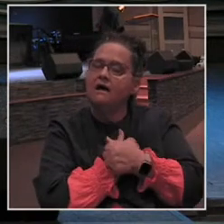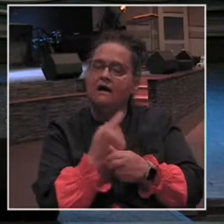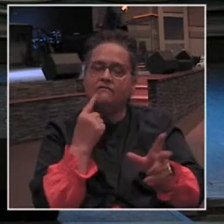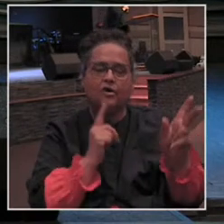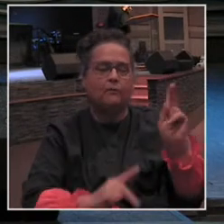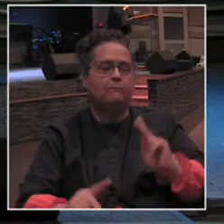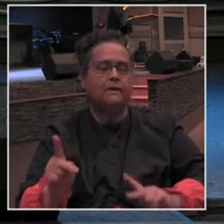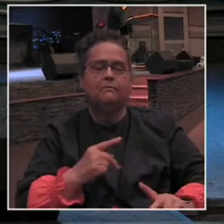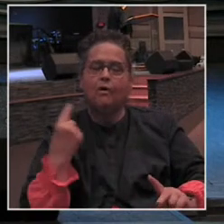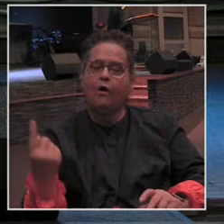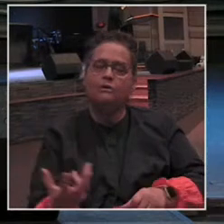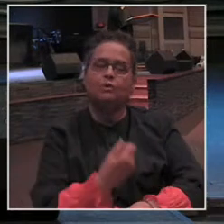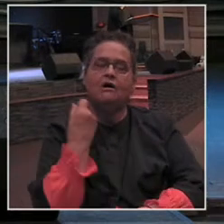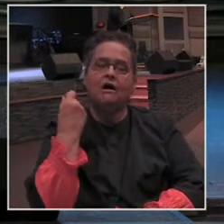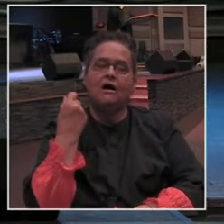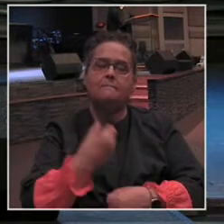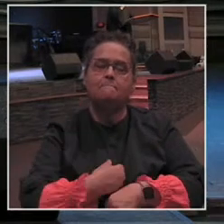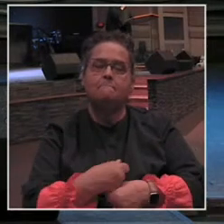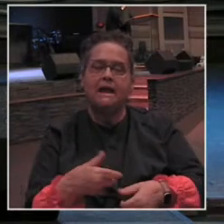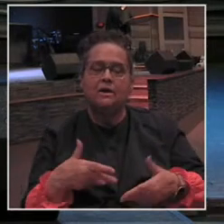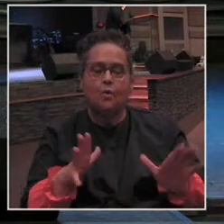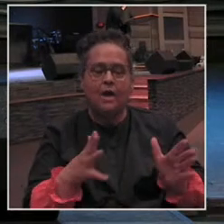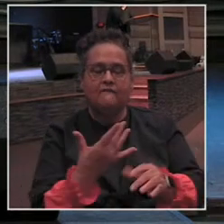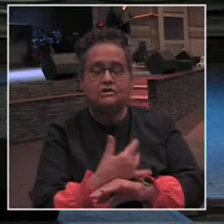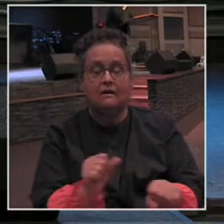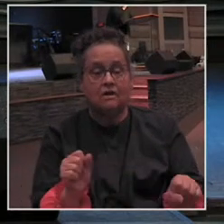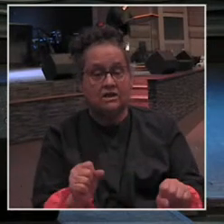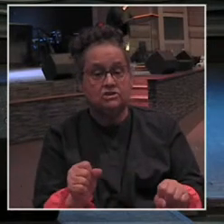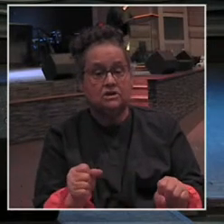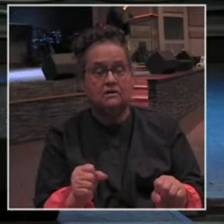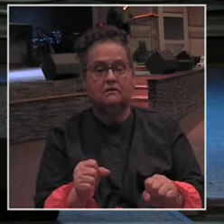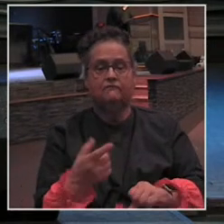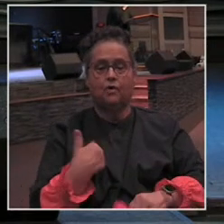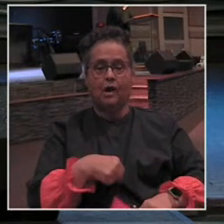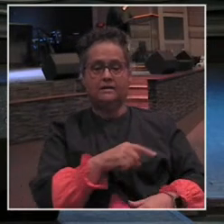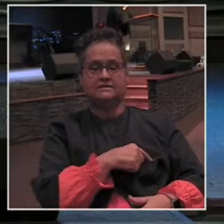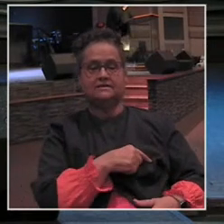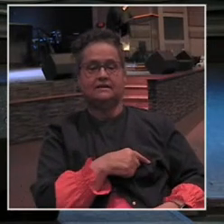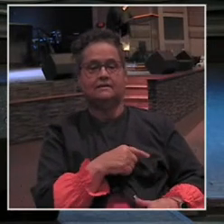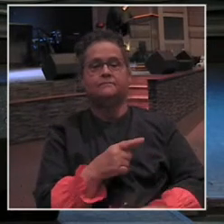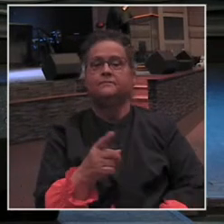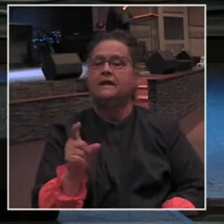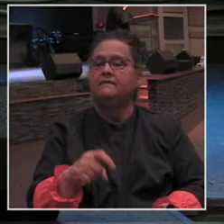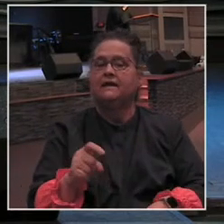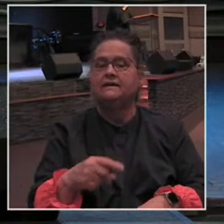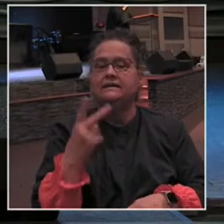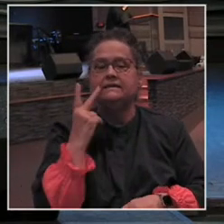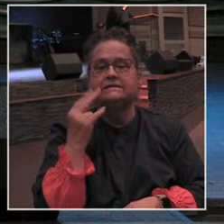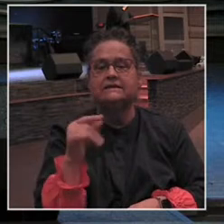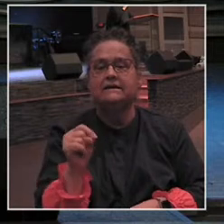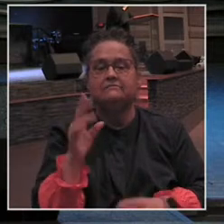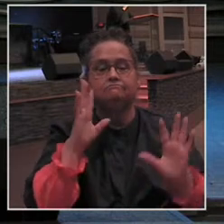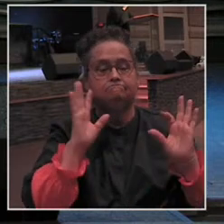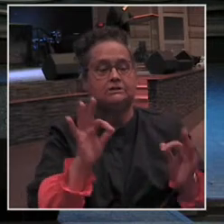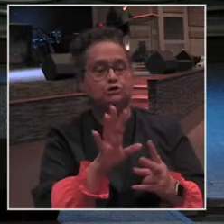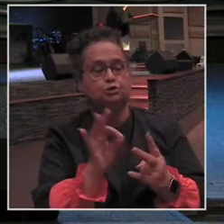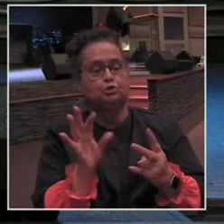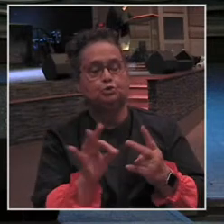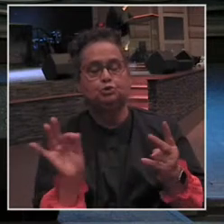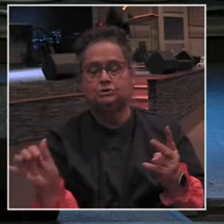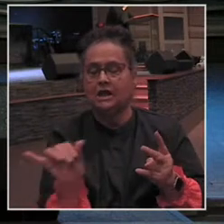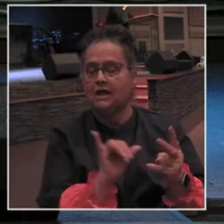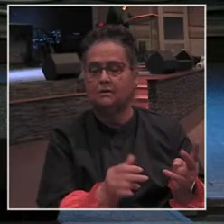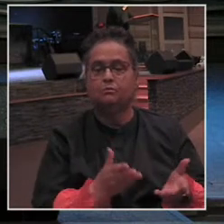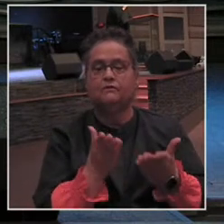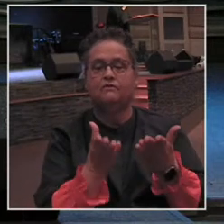always created a way out and a plan and a salvation for them, for us. They just needed to see it and choose it. Just like he